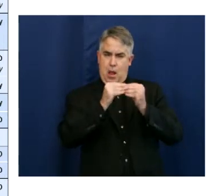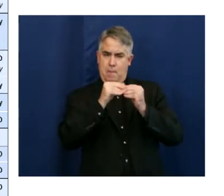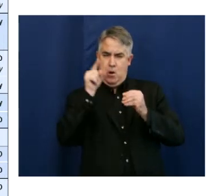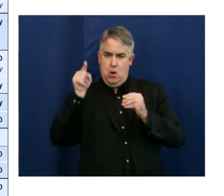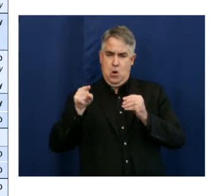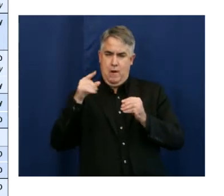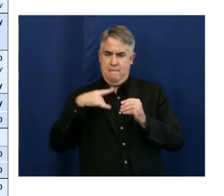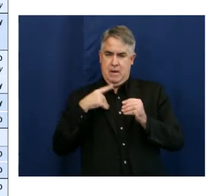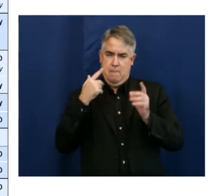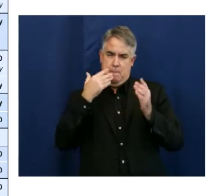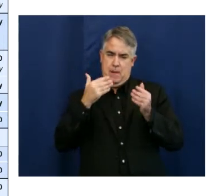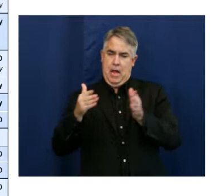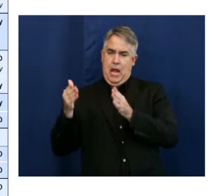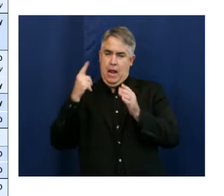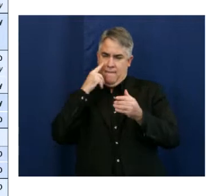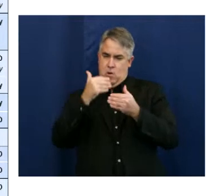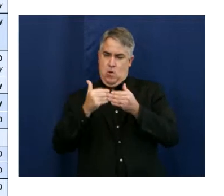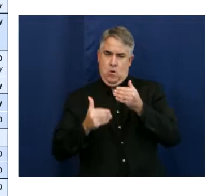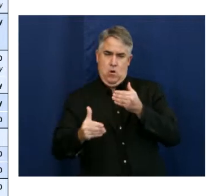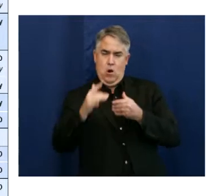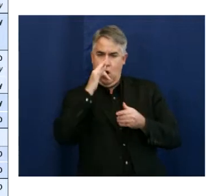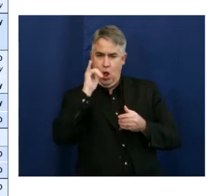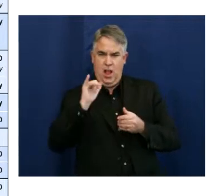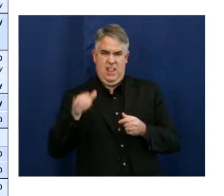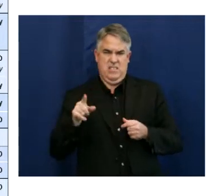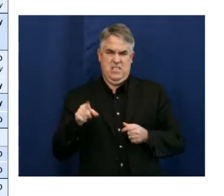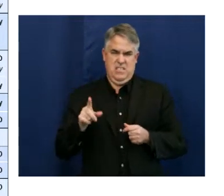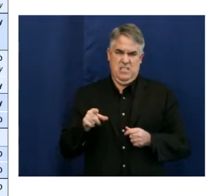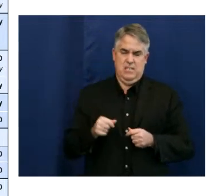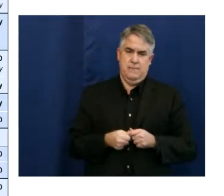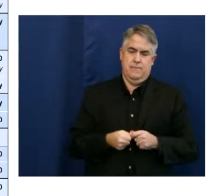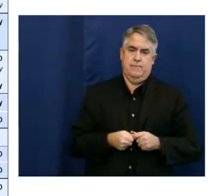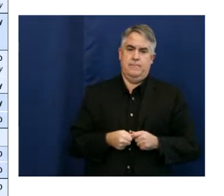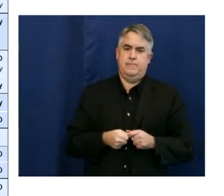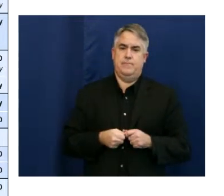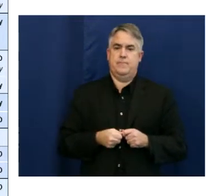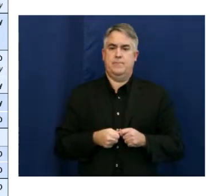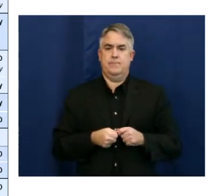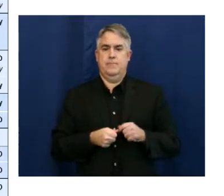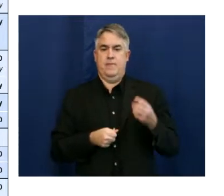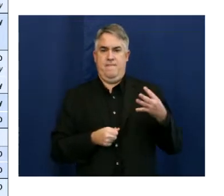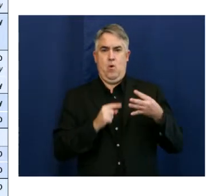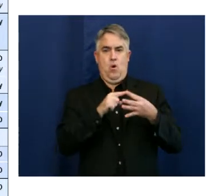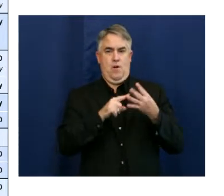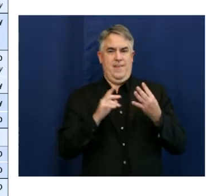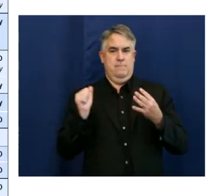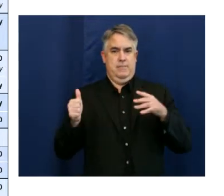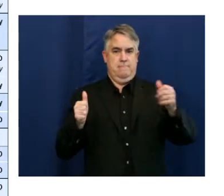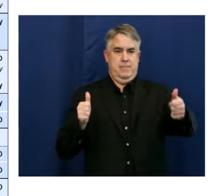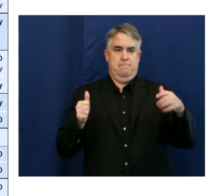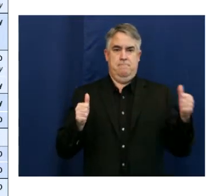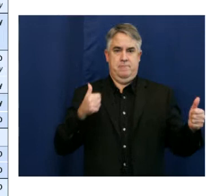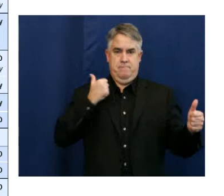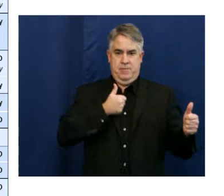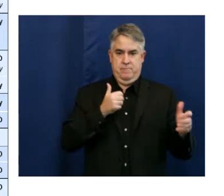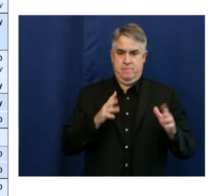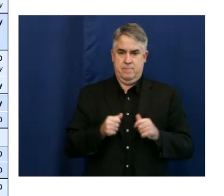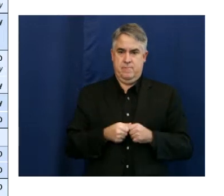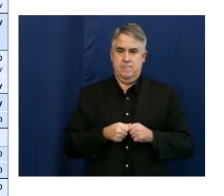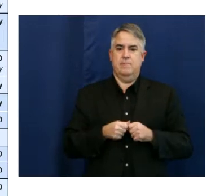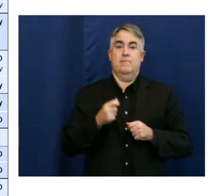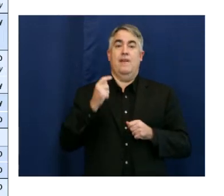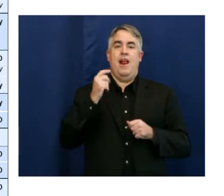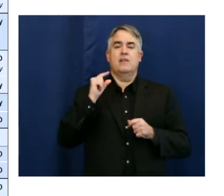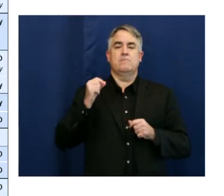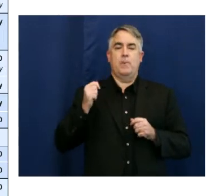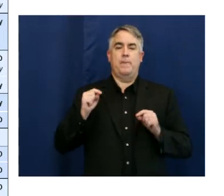doing. County-hosted vaccine events, again, these are the 4 pods we have up right now. Obviously, we want to grow it to 12. You can